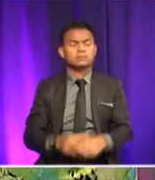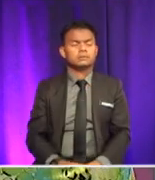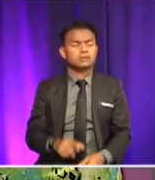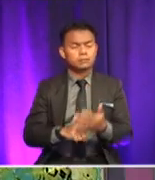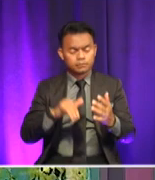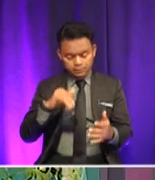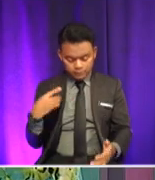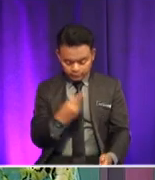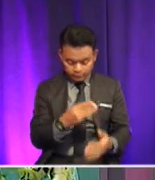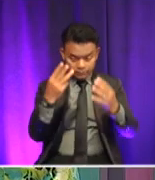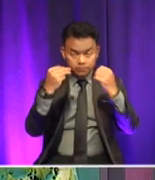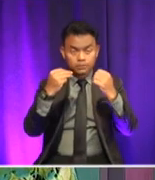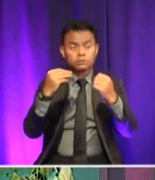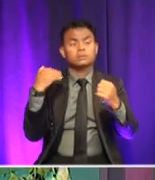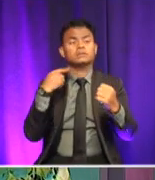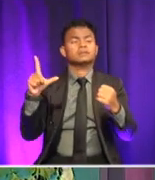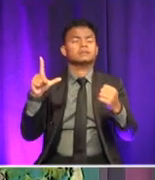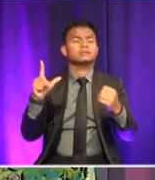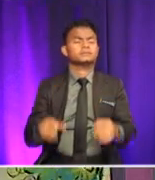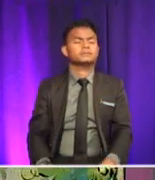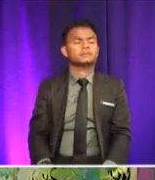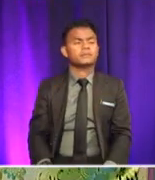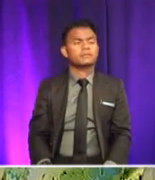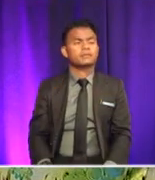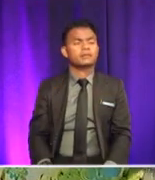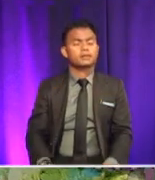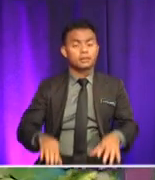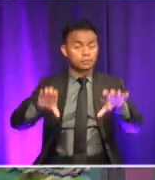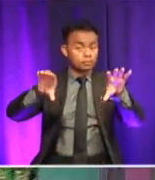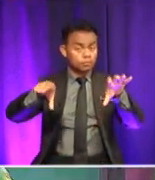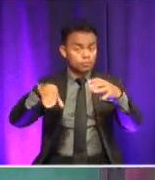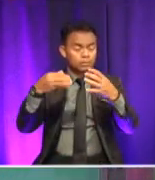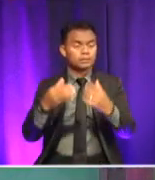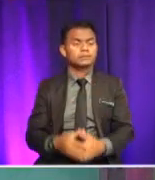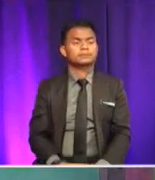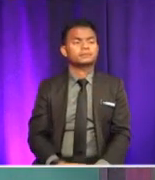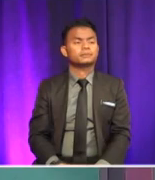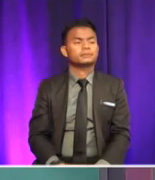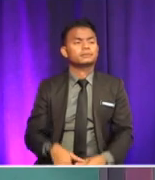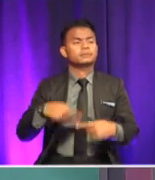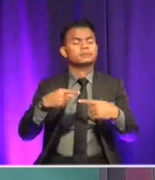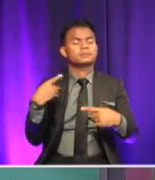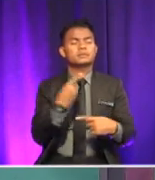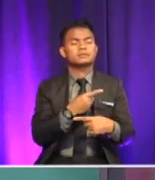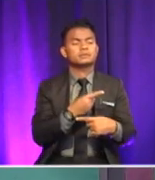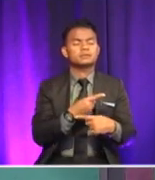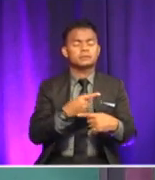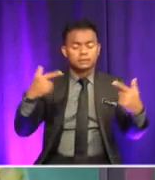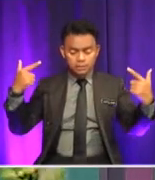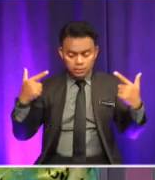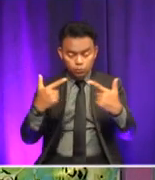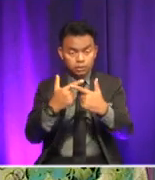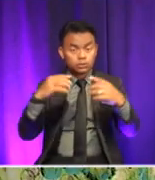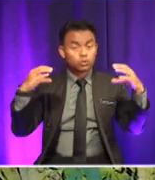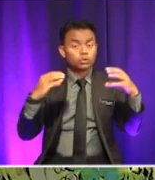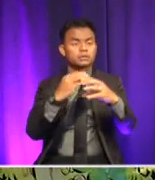uses. So she, as a writer, she uses words and phrases that are contrasting. The moment we hear the word contrast, that is where we